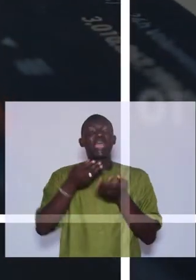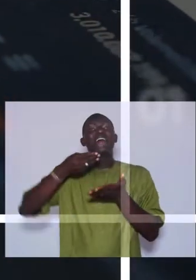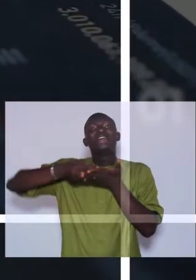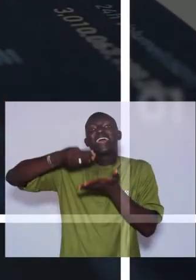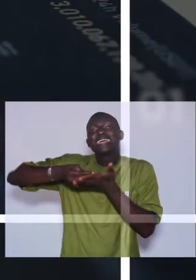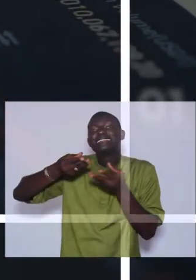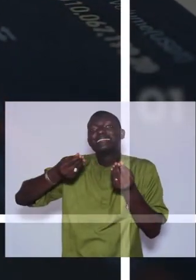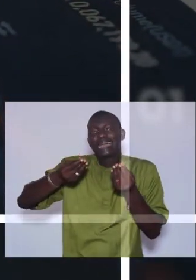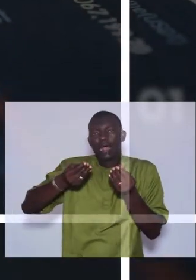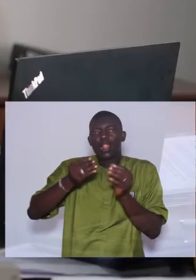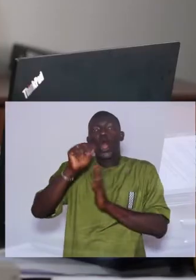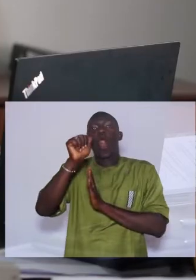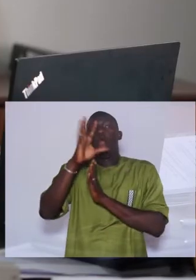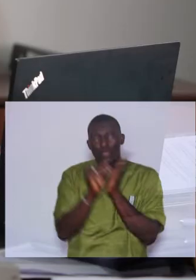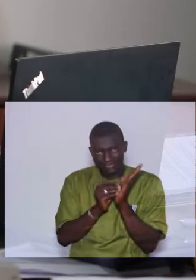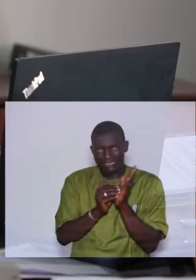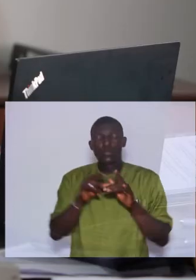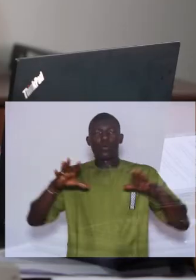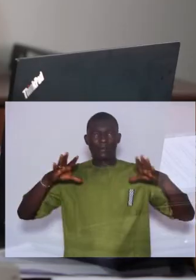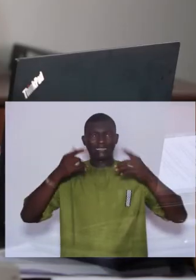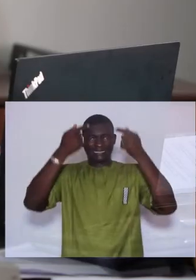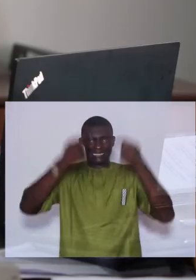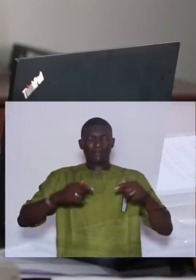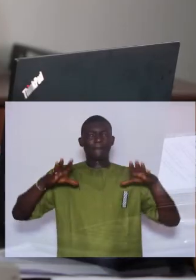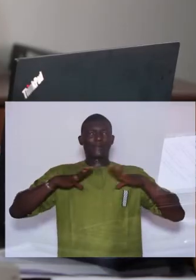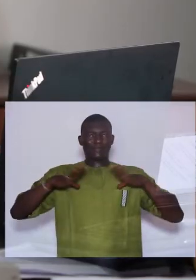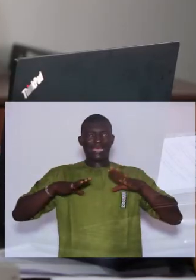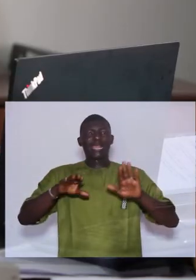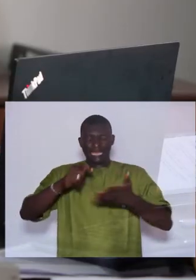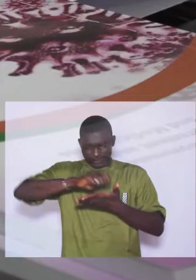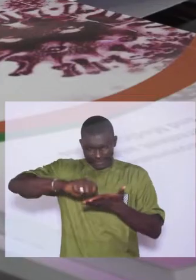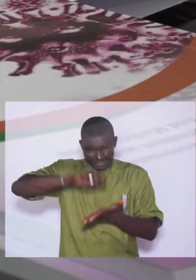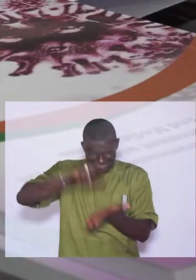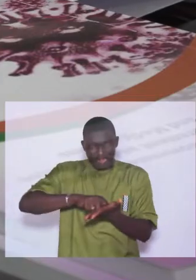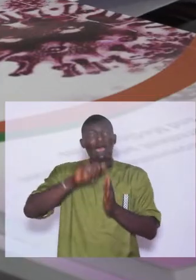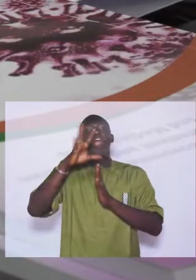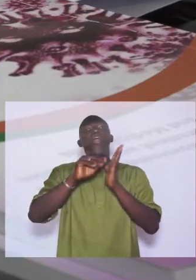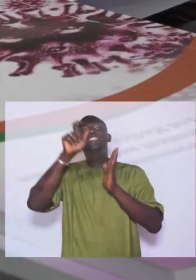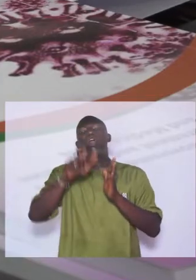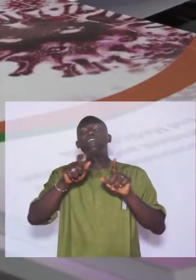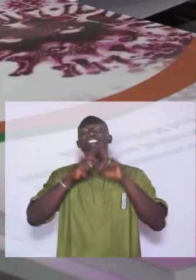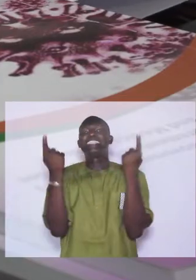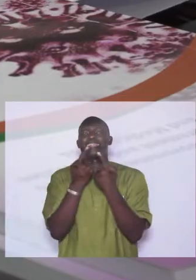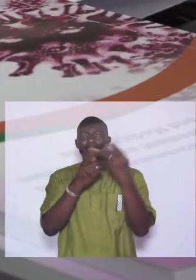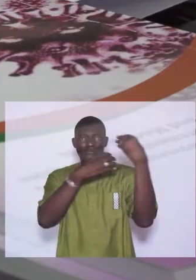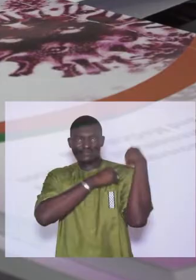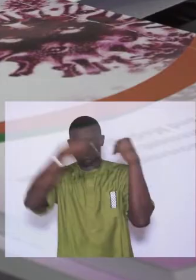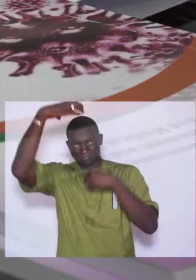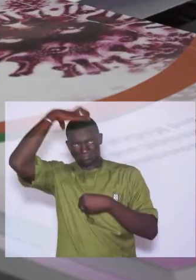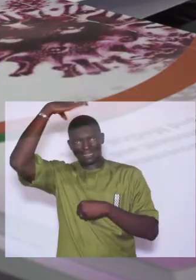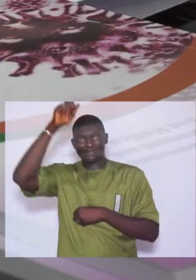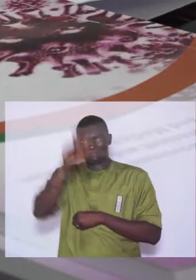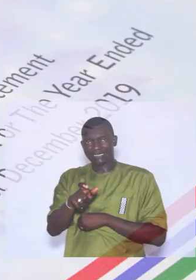report with the audit opinion is prepared and signed by the Auditor General. A financial audit report would have one of these